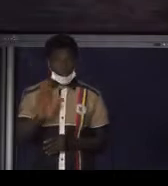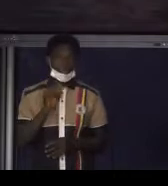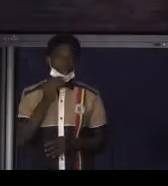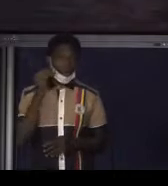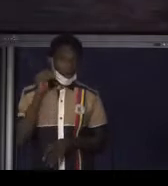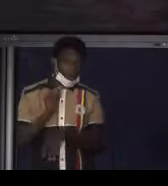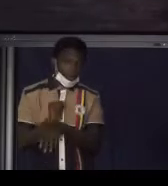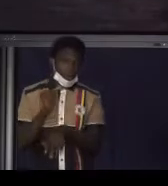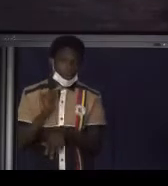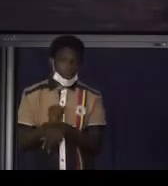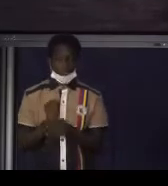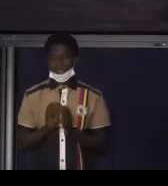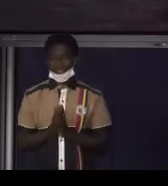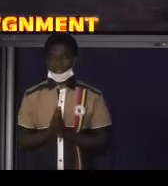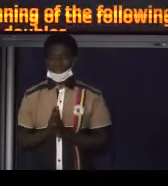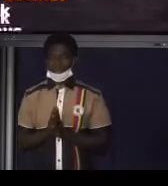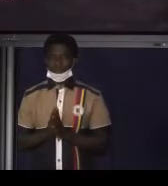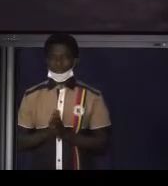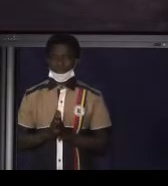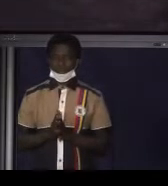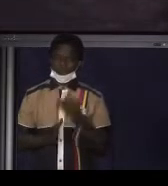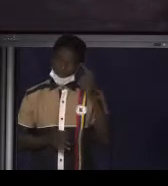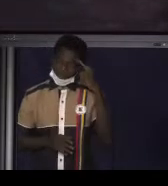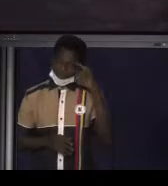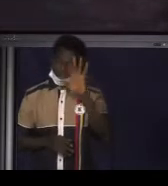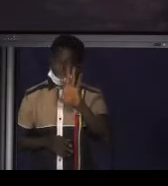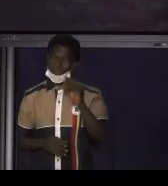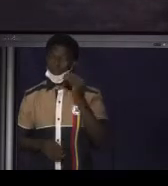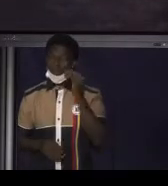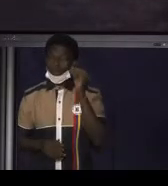For your homework,